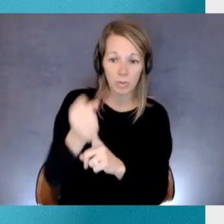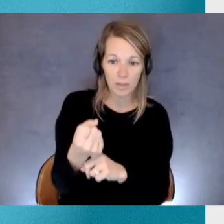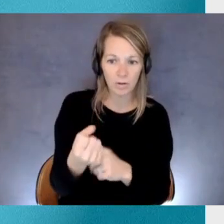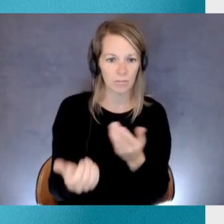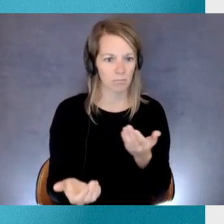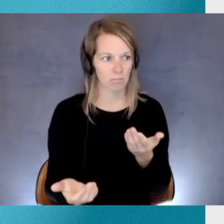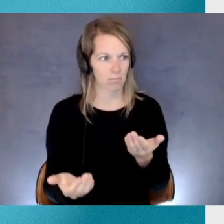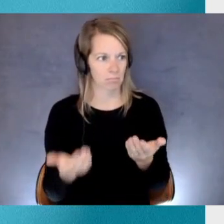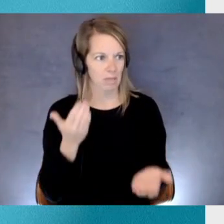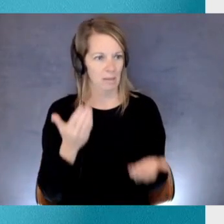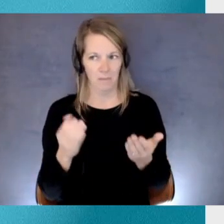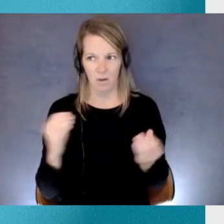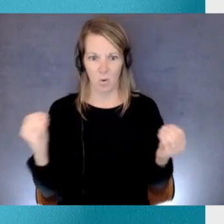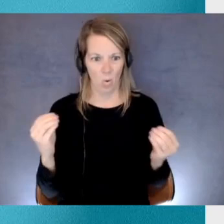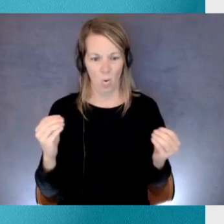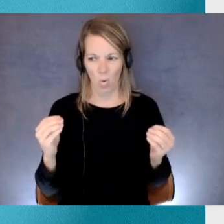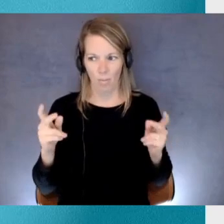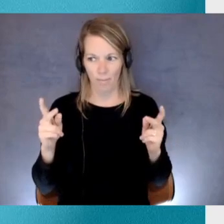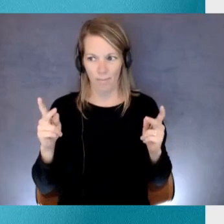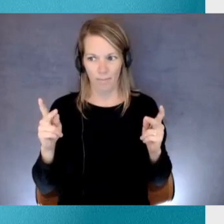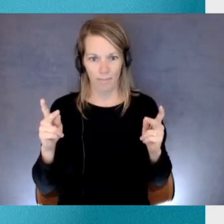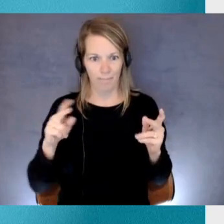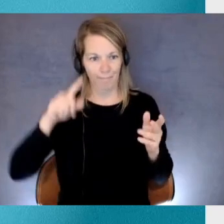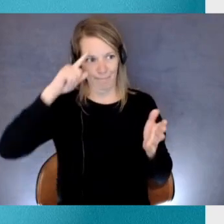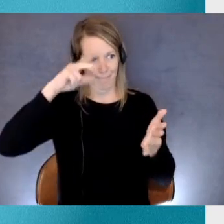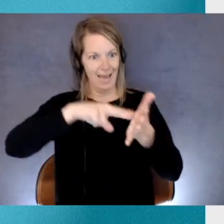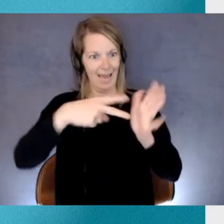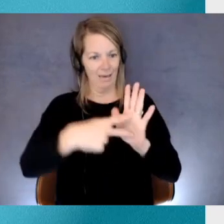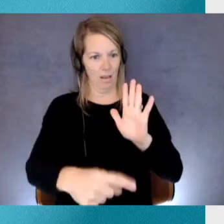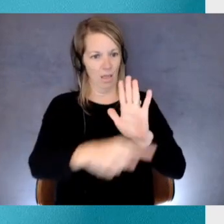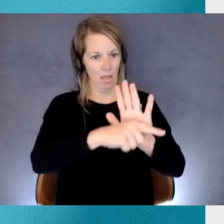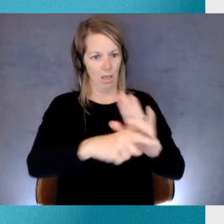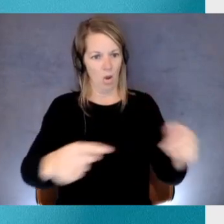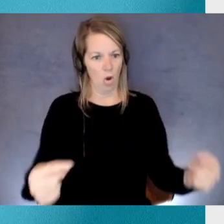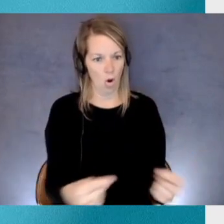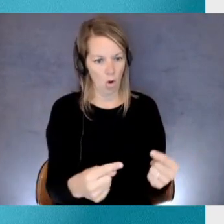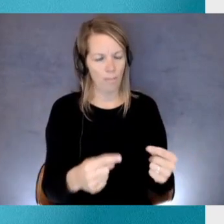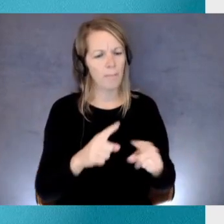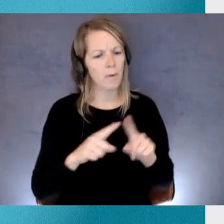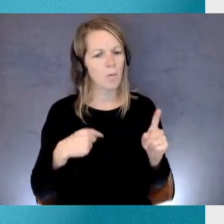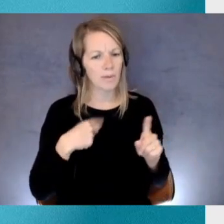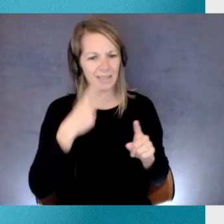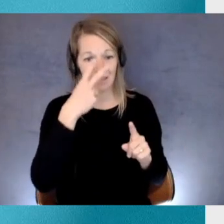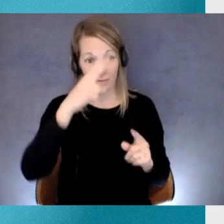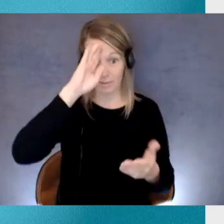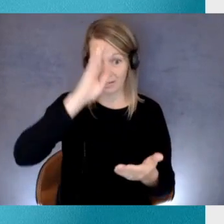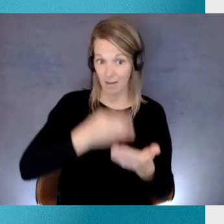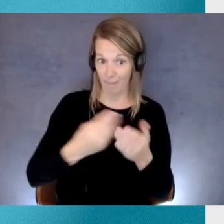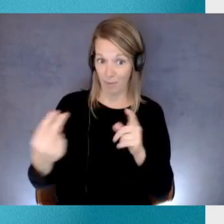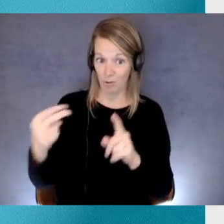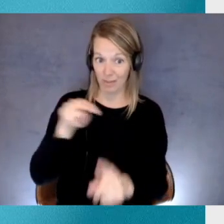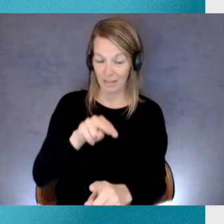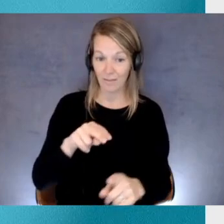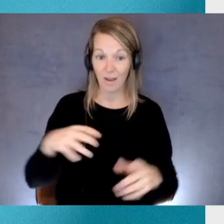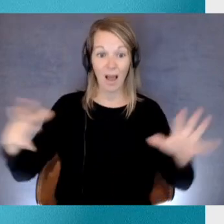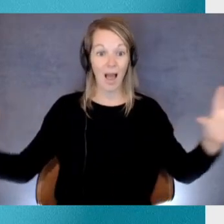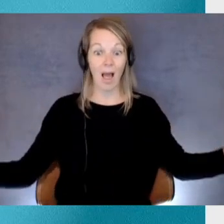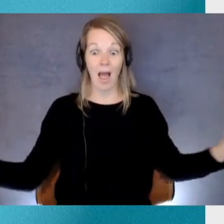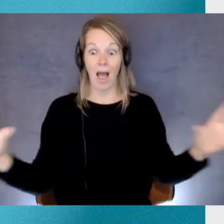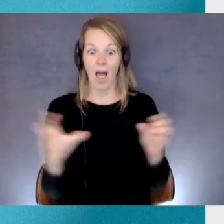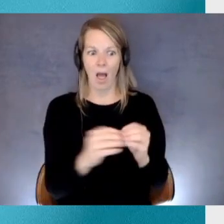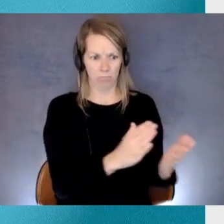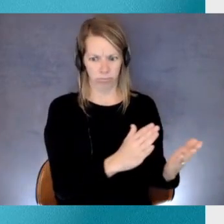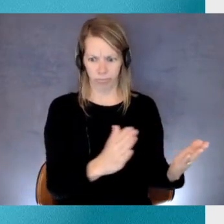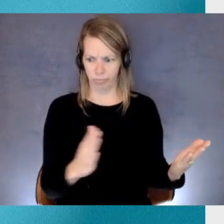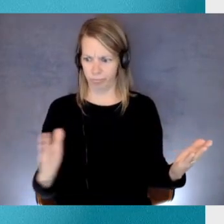one caregiver in that path meant to be doing harm, but what we see from the son's perspective is that put it all together, this is the patient